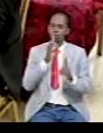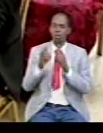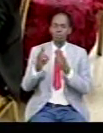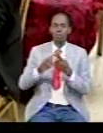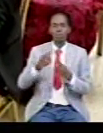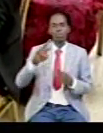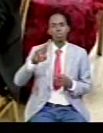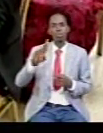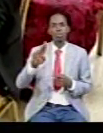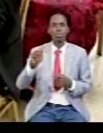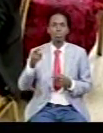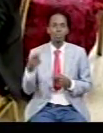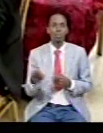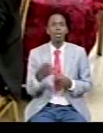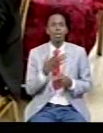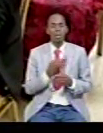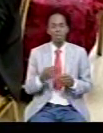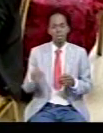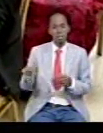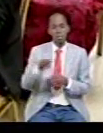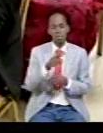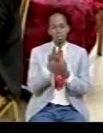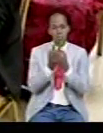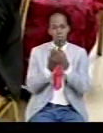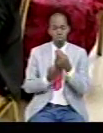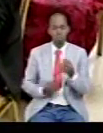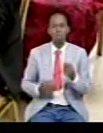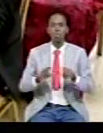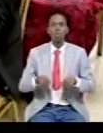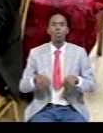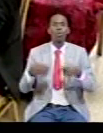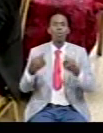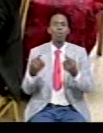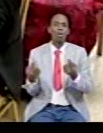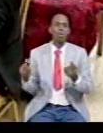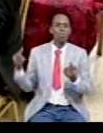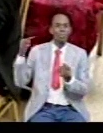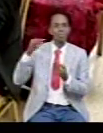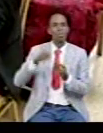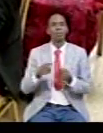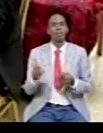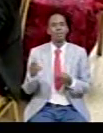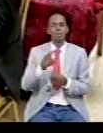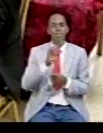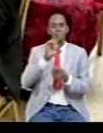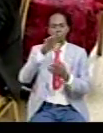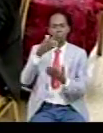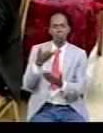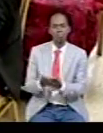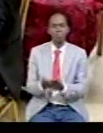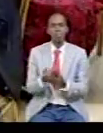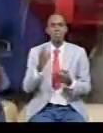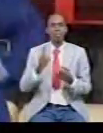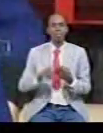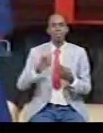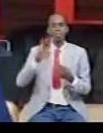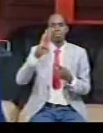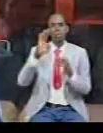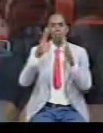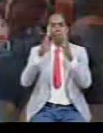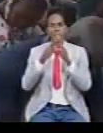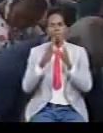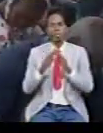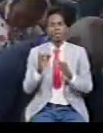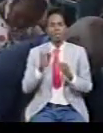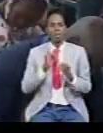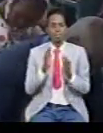So they two went until they came to Bethlehem. We're going